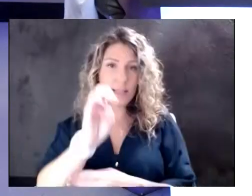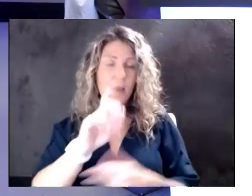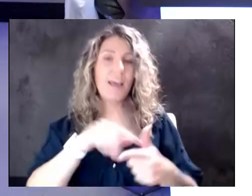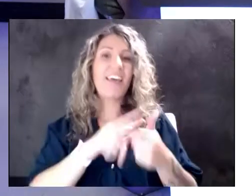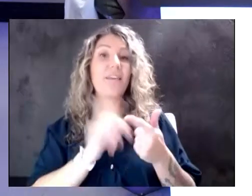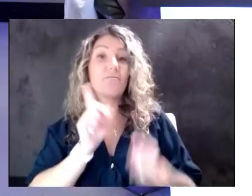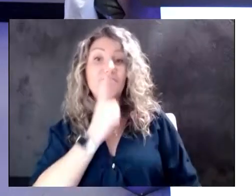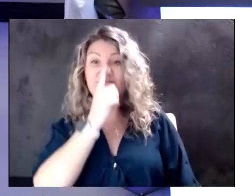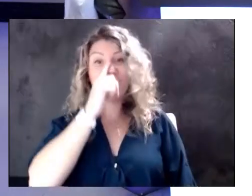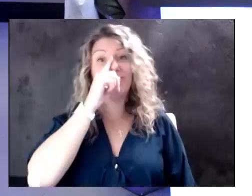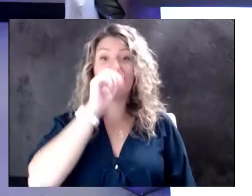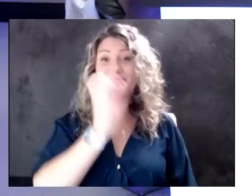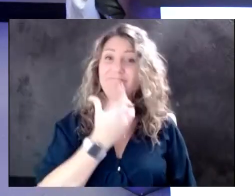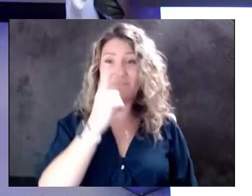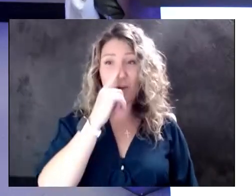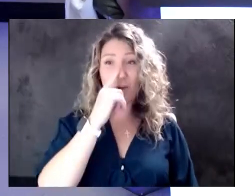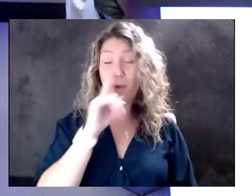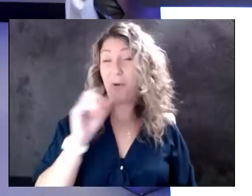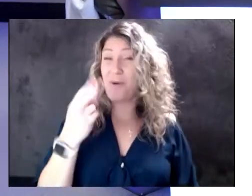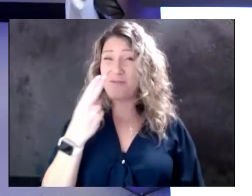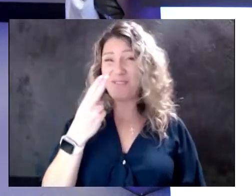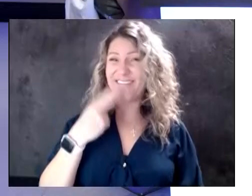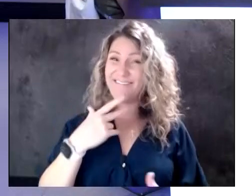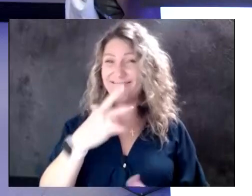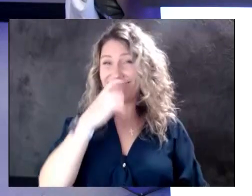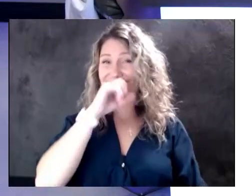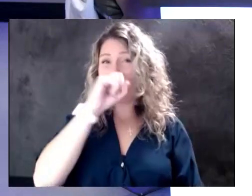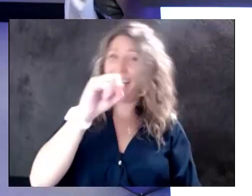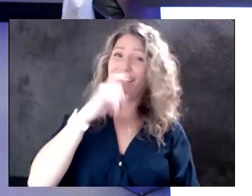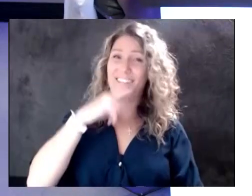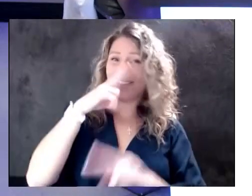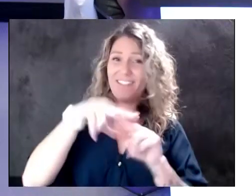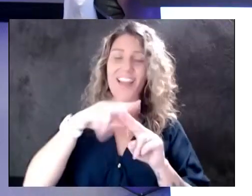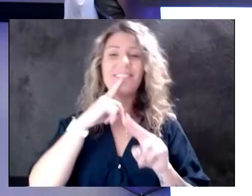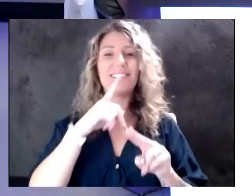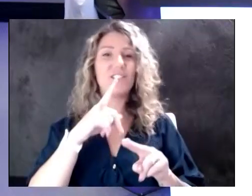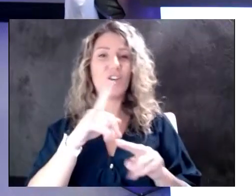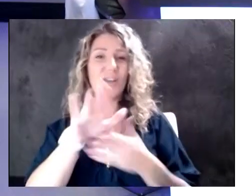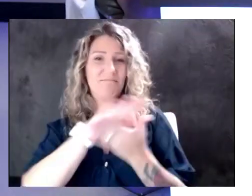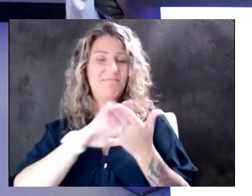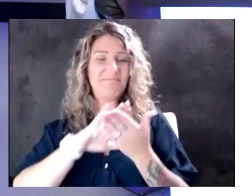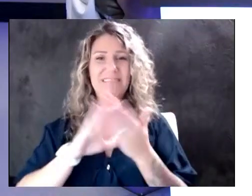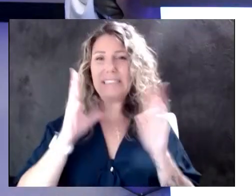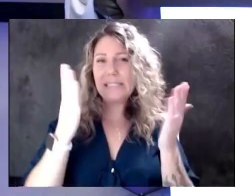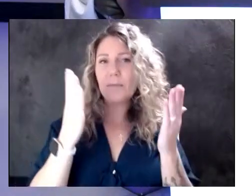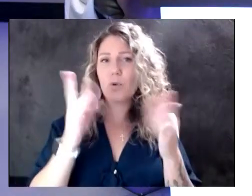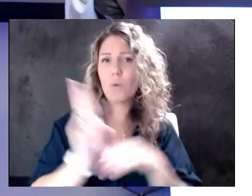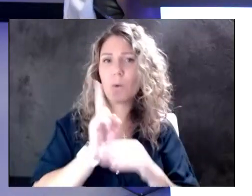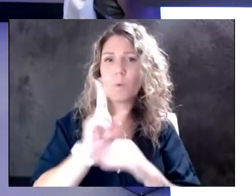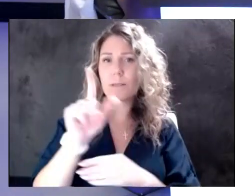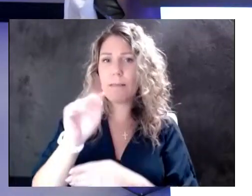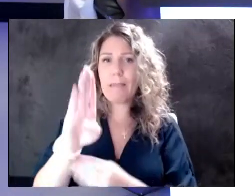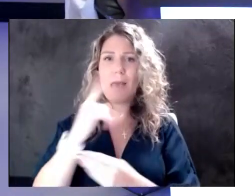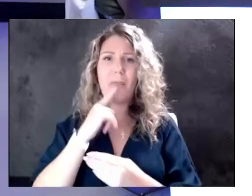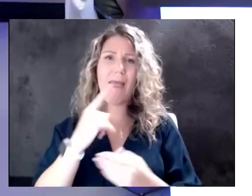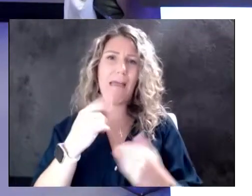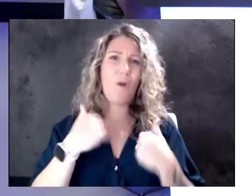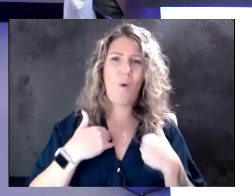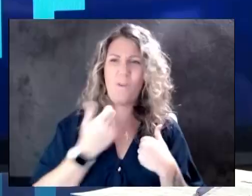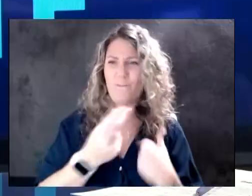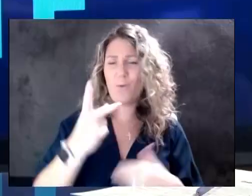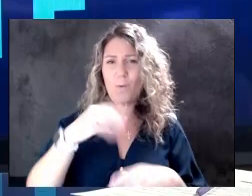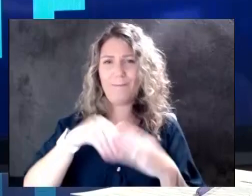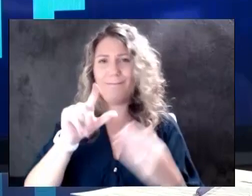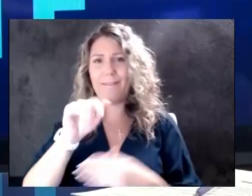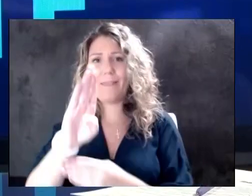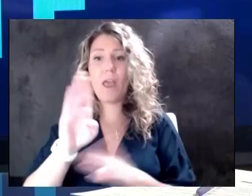Oh. So fun. a couple things. So we got this handy dandy swab. This is really similar to what we use in the laboratory. I think I own some of these in the lab. Okay. Open it not